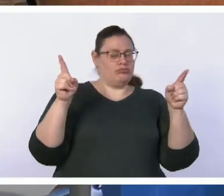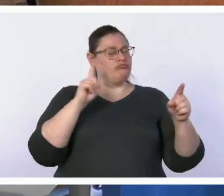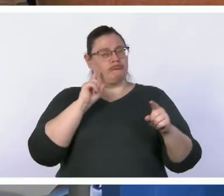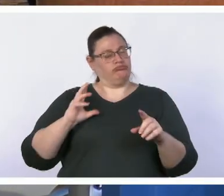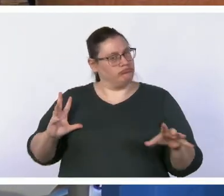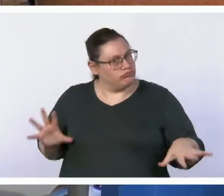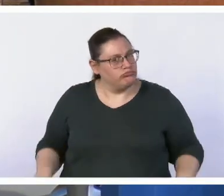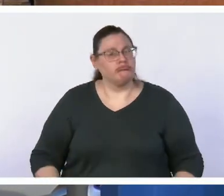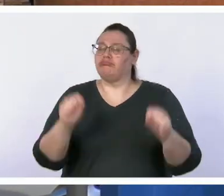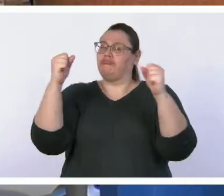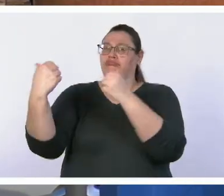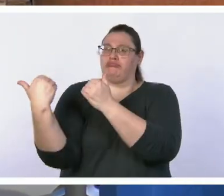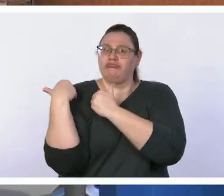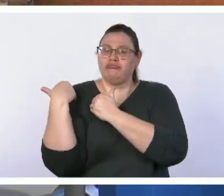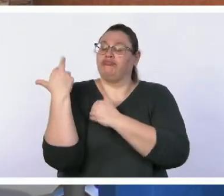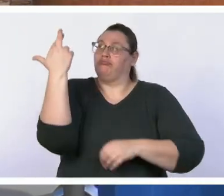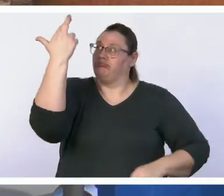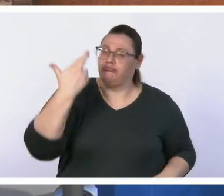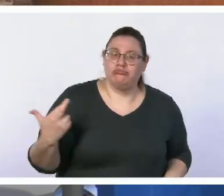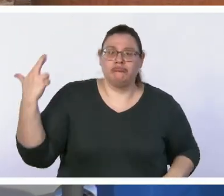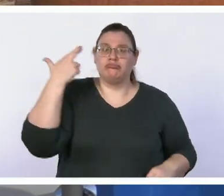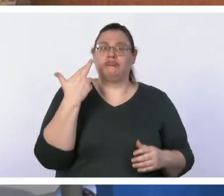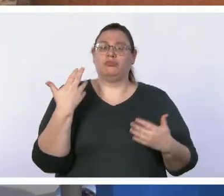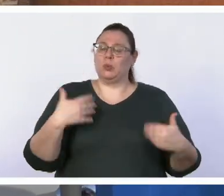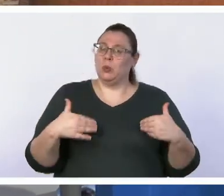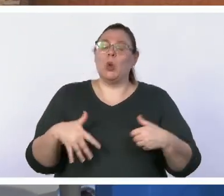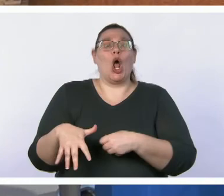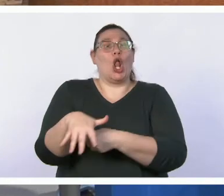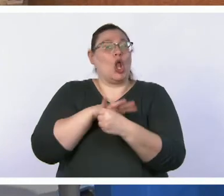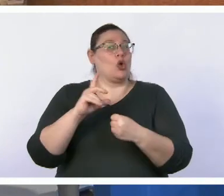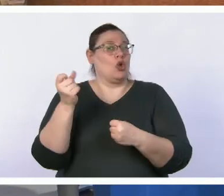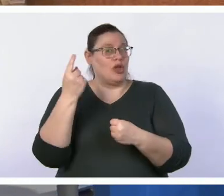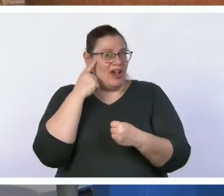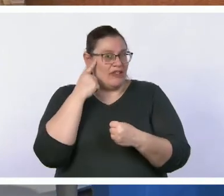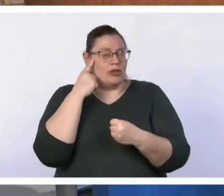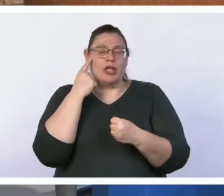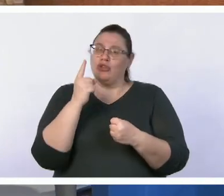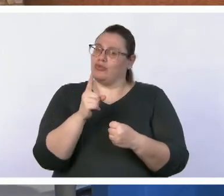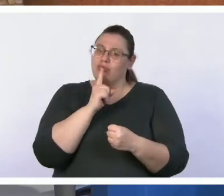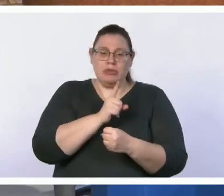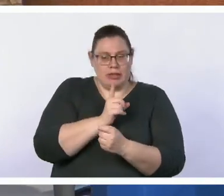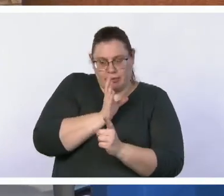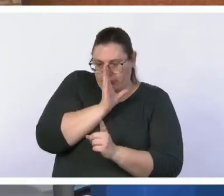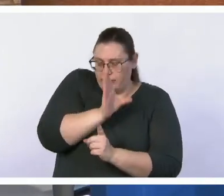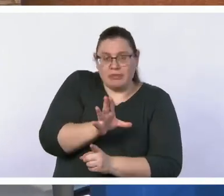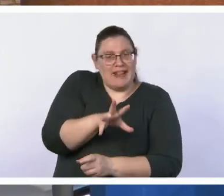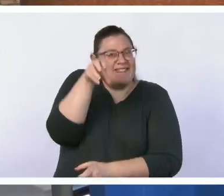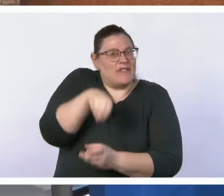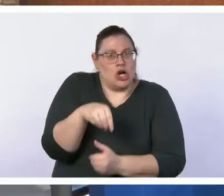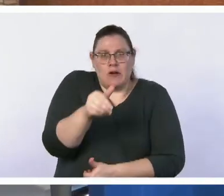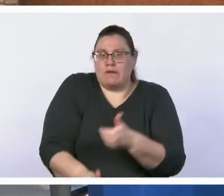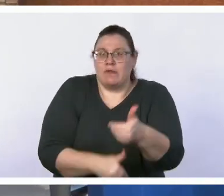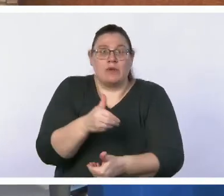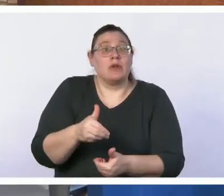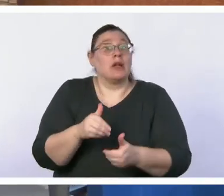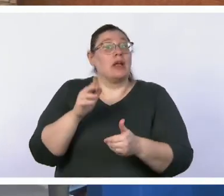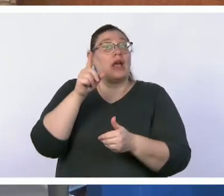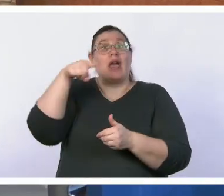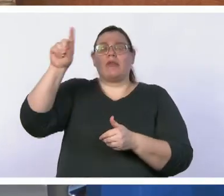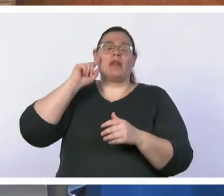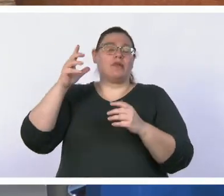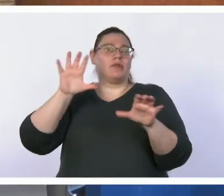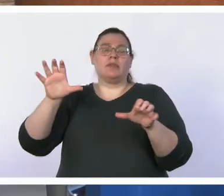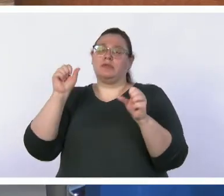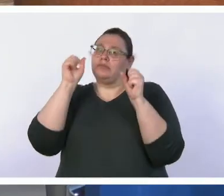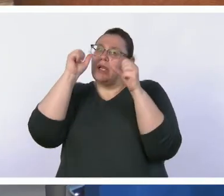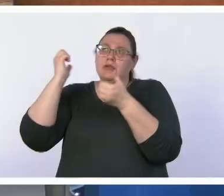really realized how much local government is on the front line of this, right, and have been extraordinary